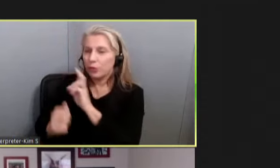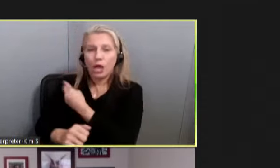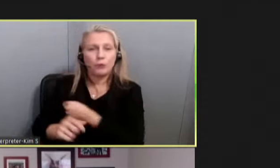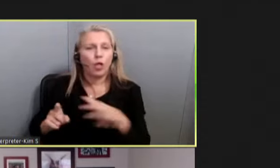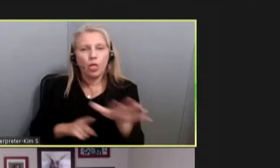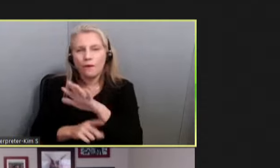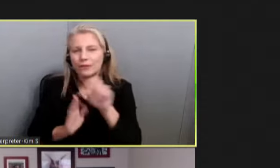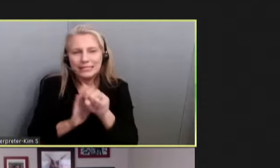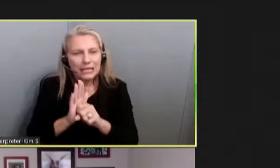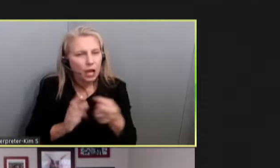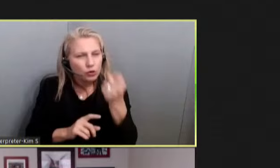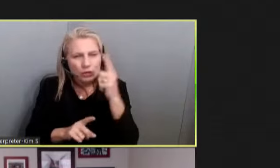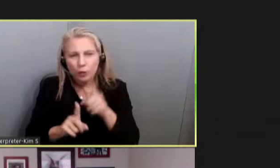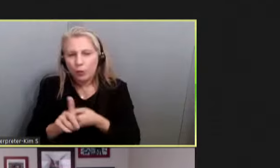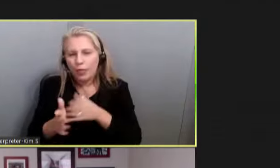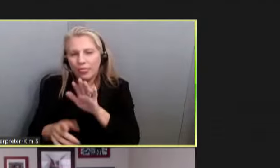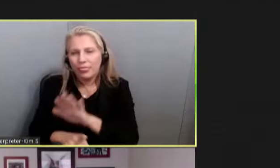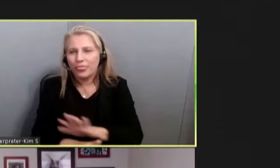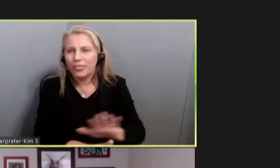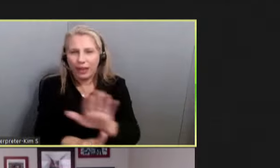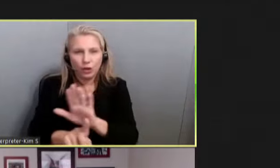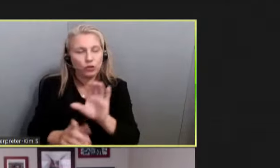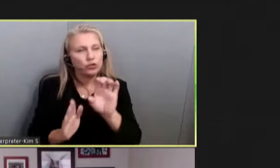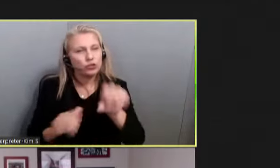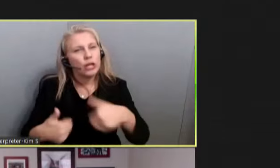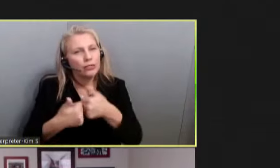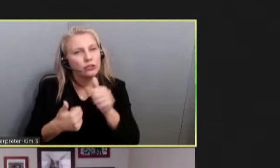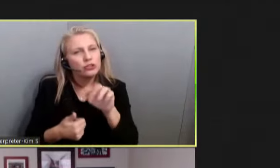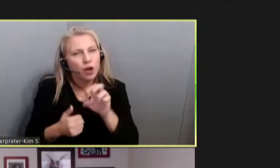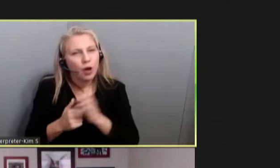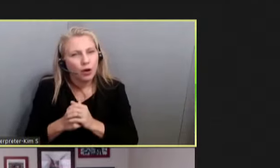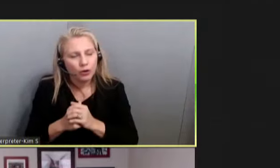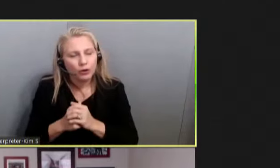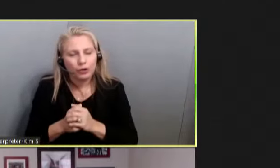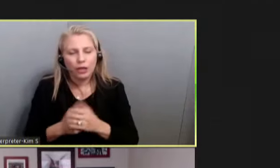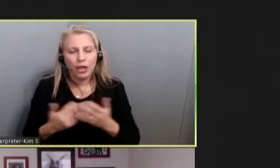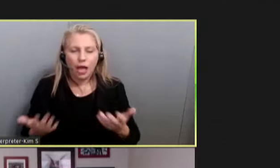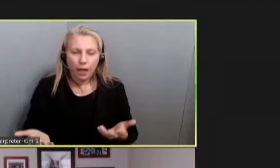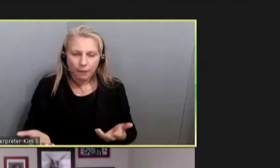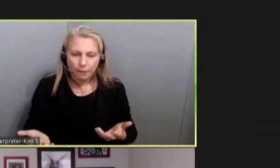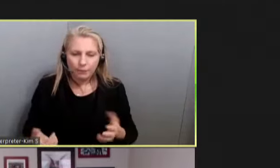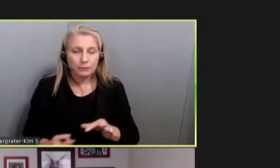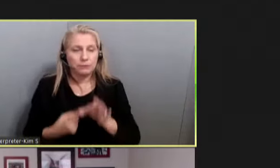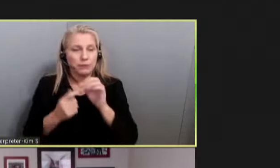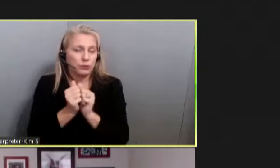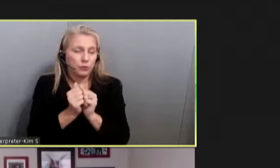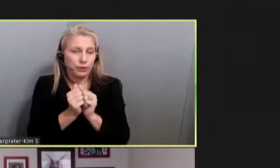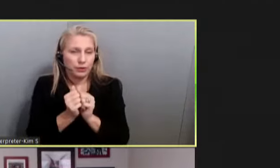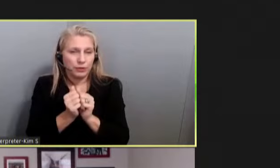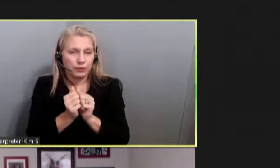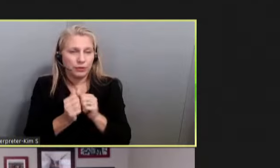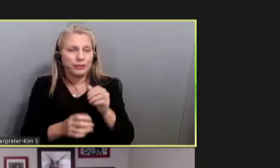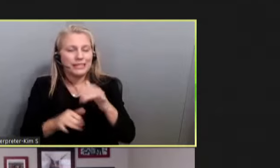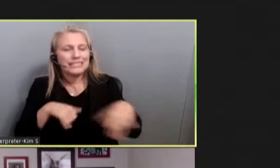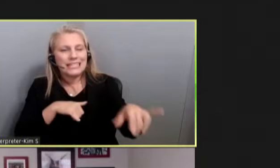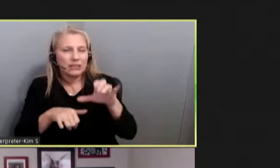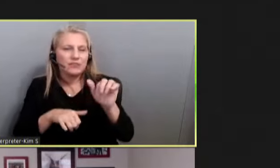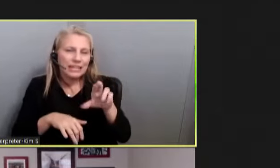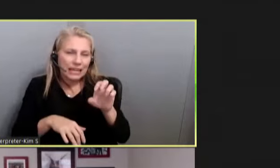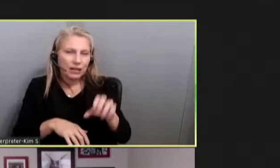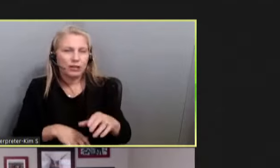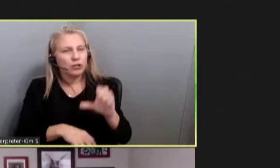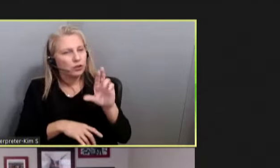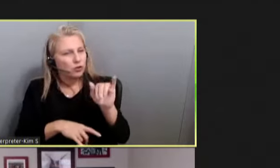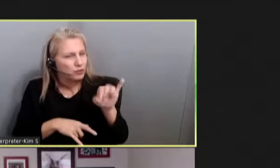understand exactly what their challenges are, particularly when it comes to crisis standards of care, for hospital